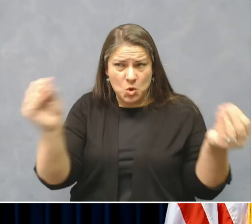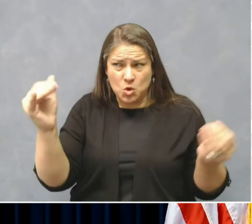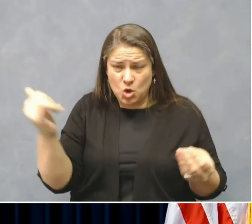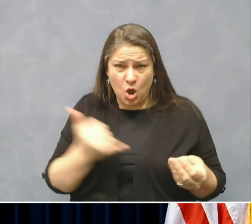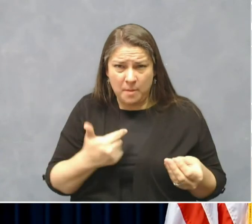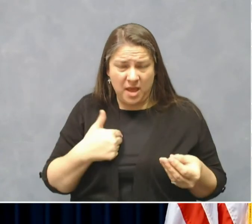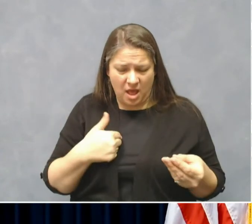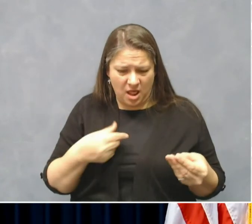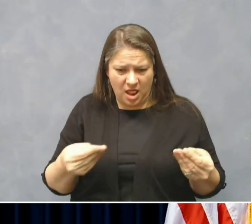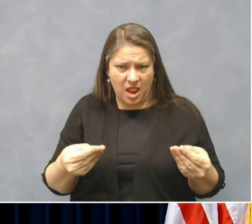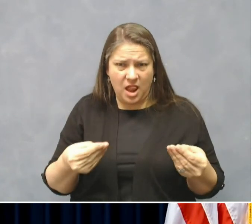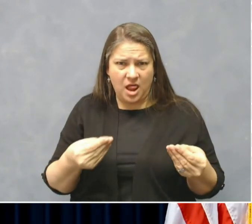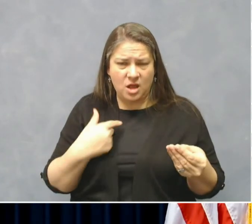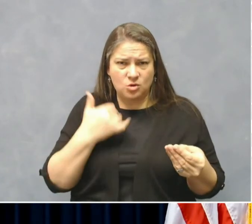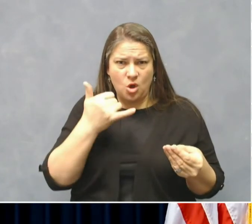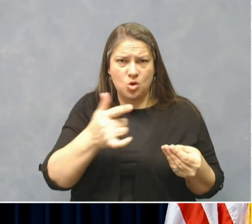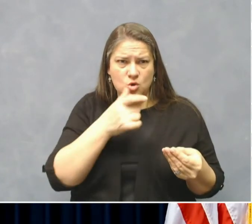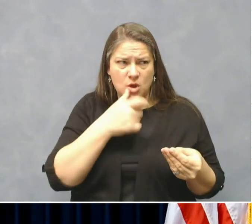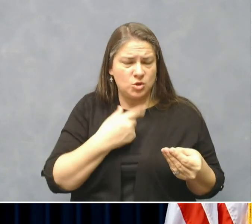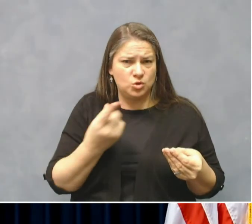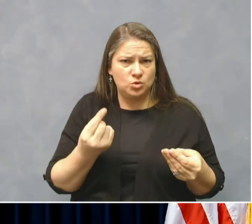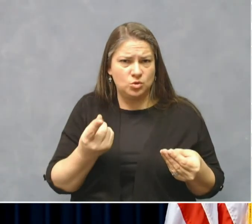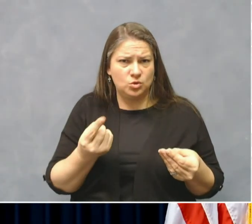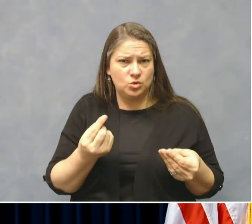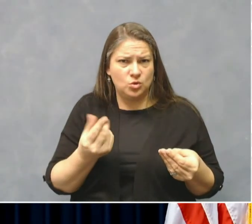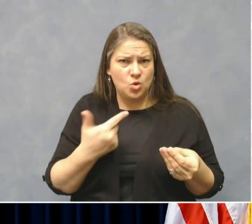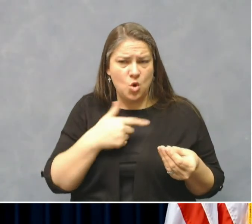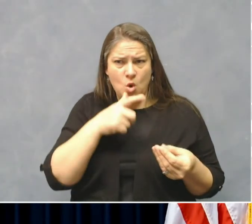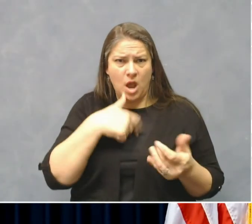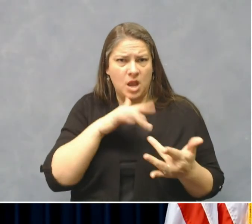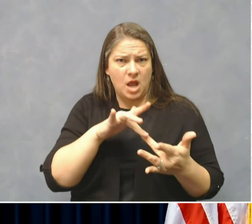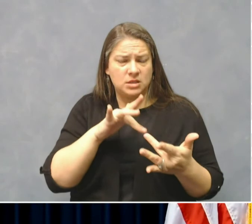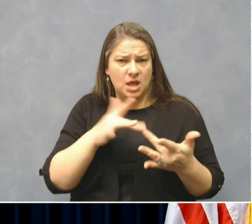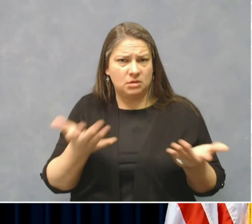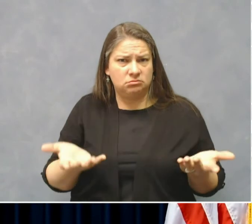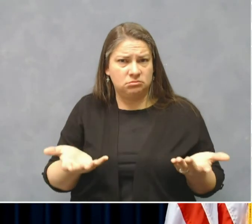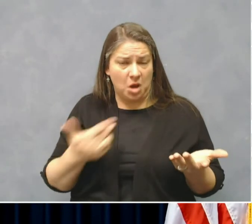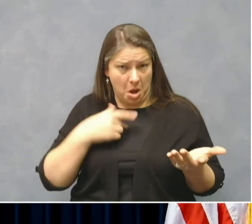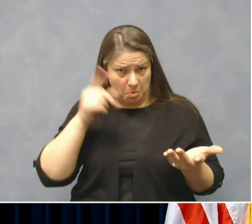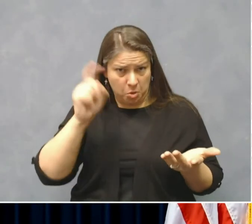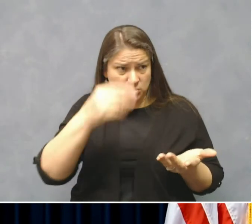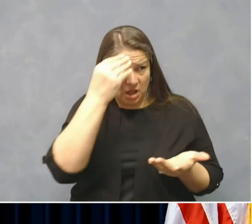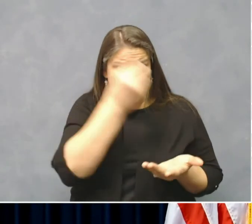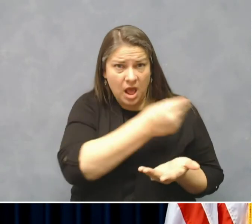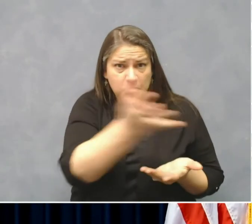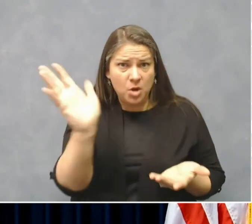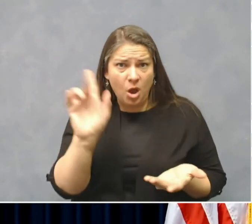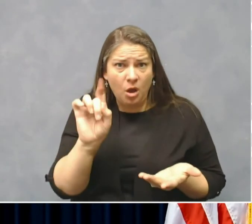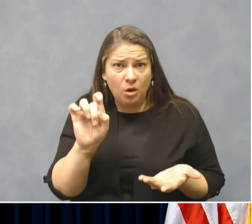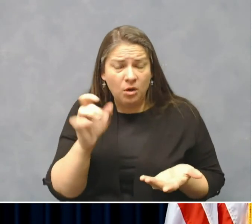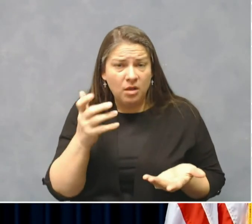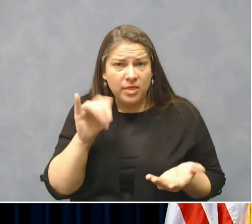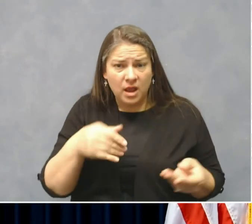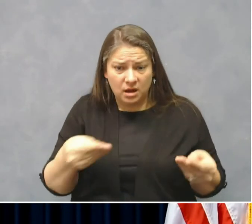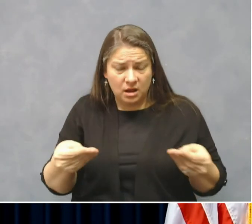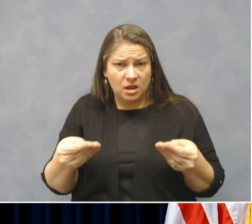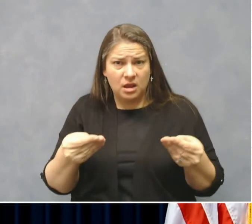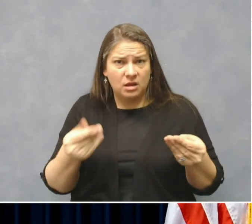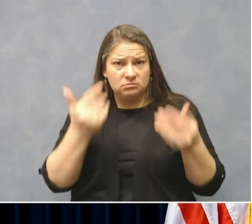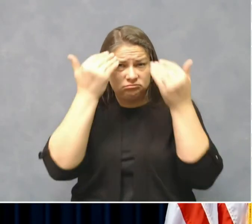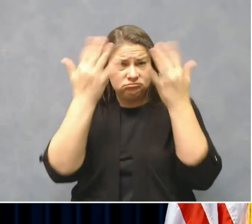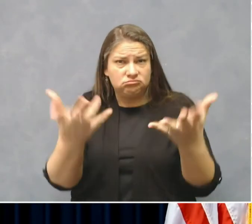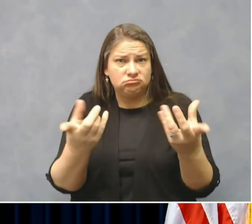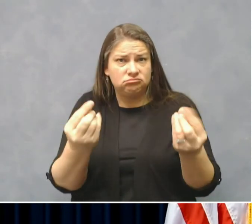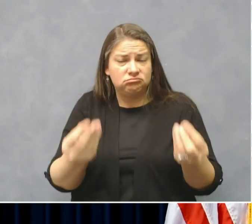And maybe not knowing that you need to call people that are close to you, and they potentially suffering for